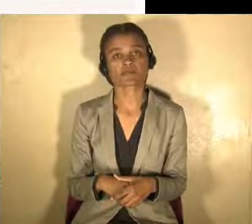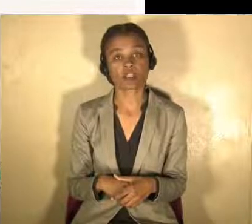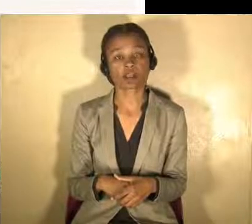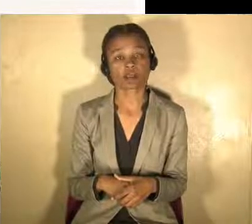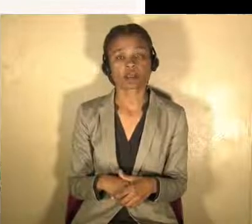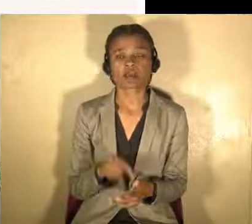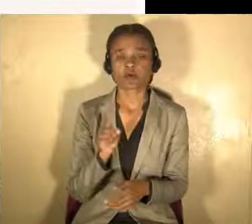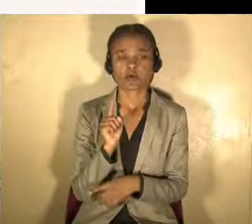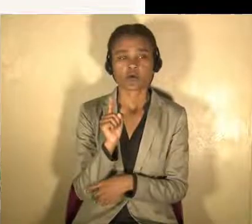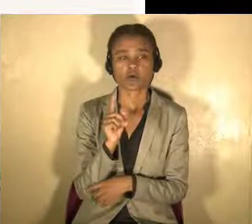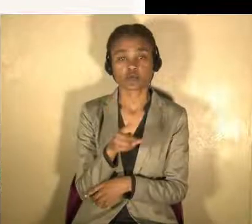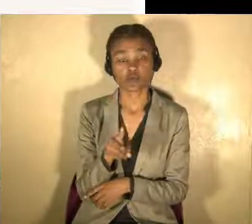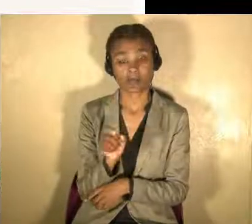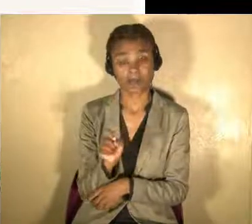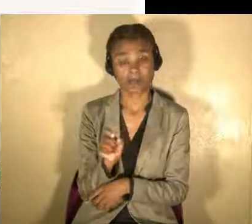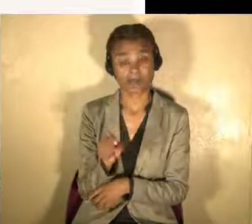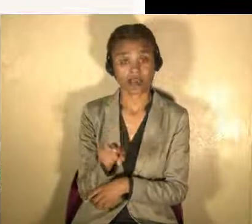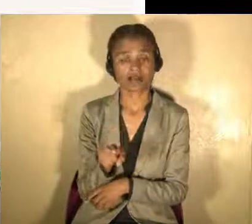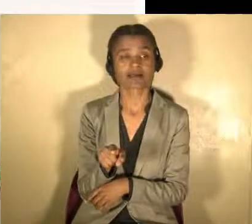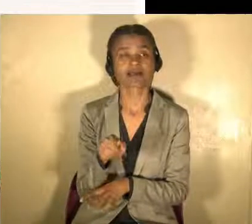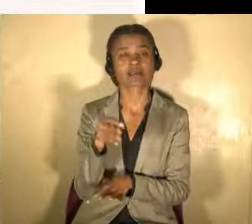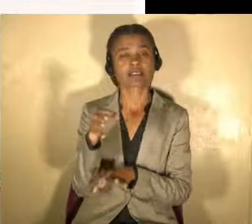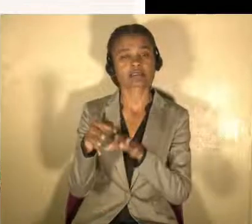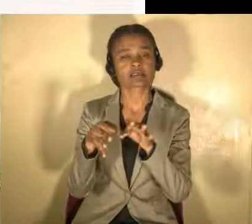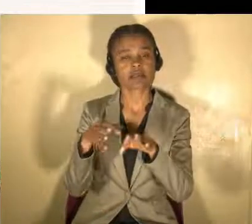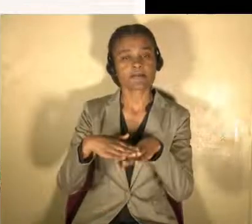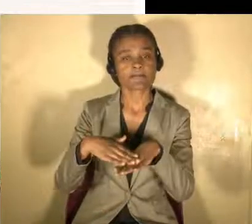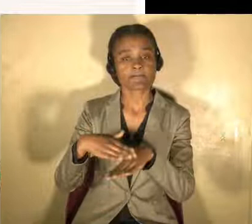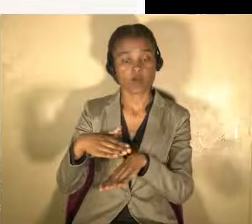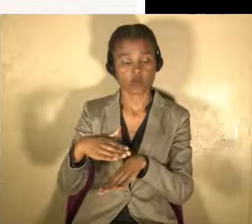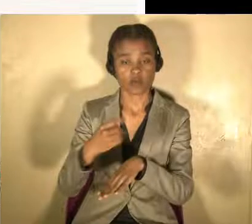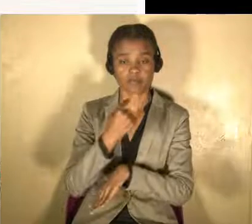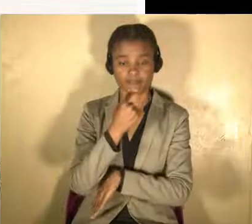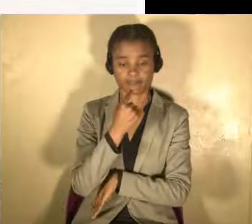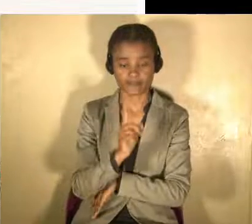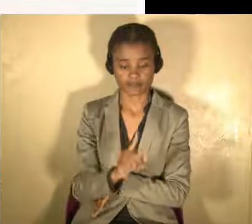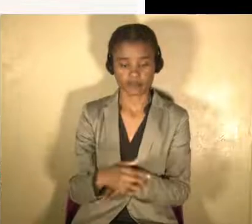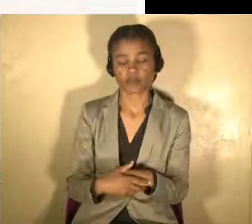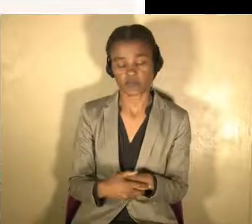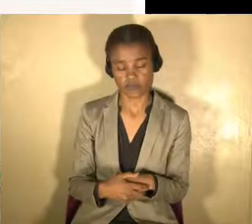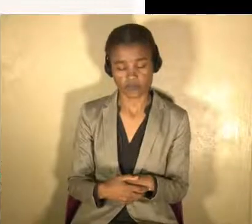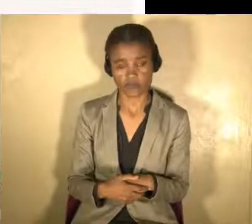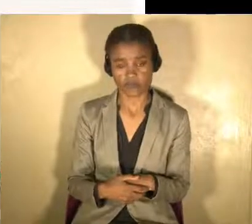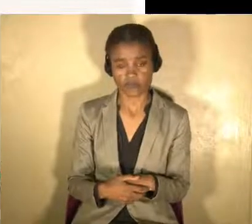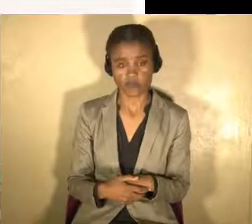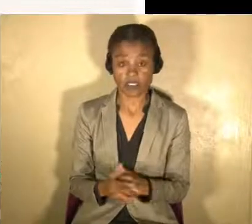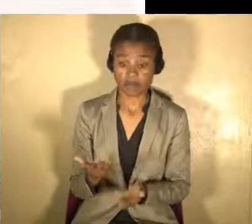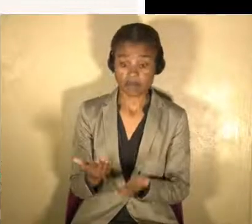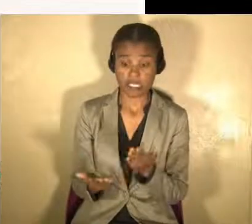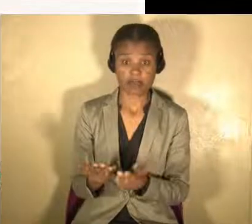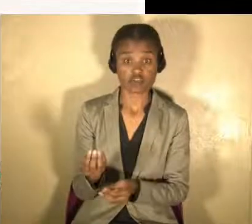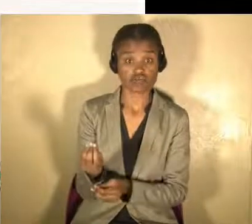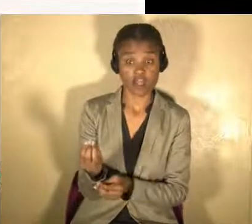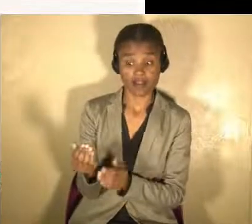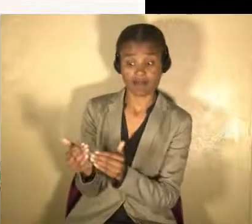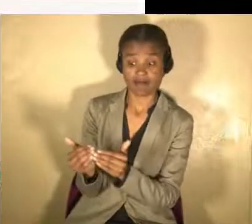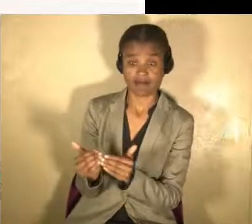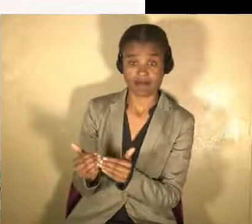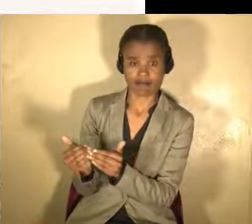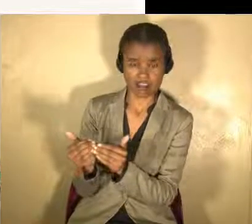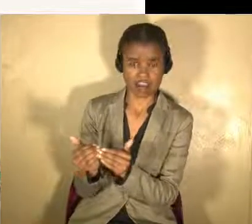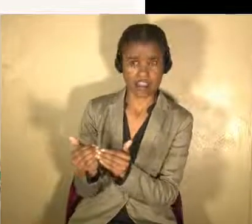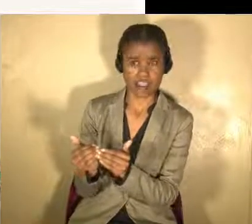insertion that would require that children who are already in the foster care system, they